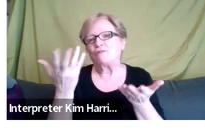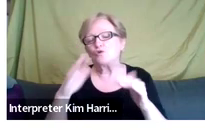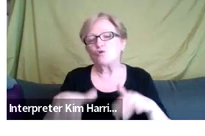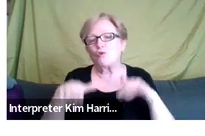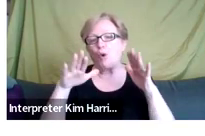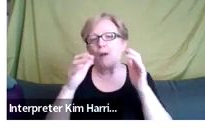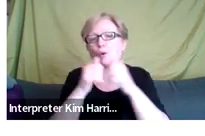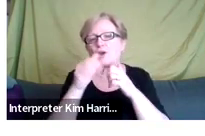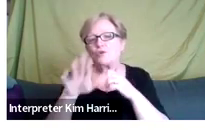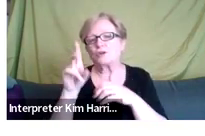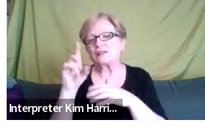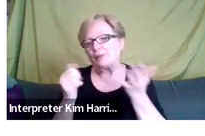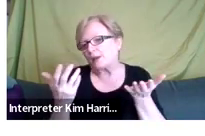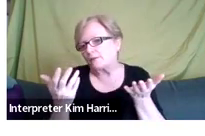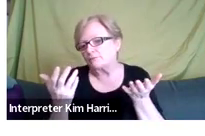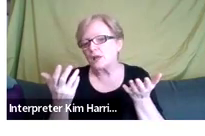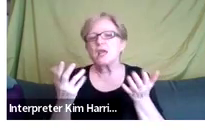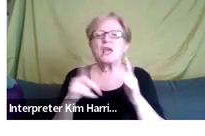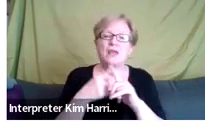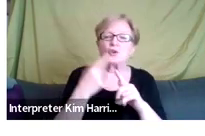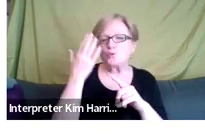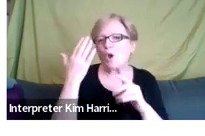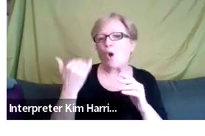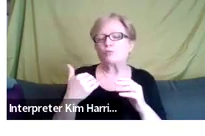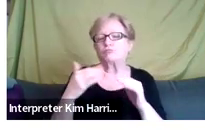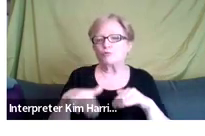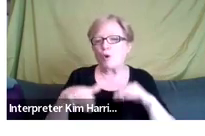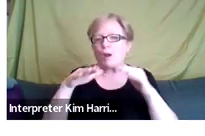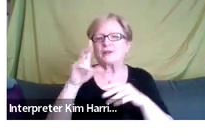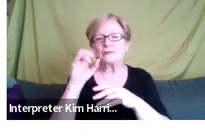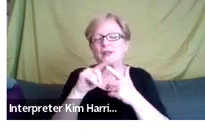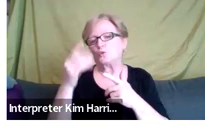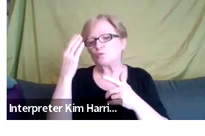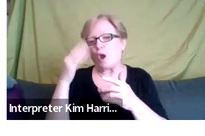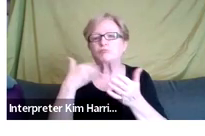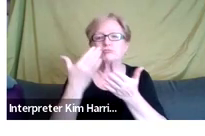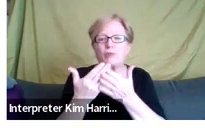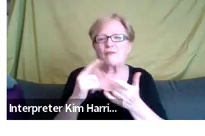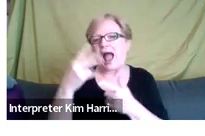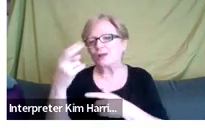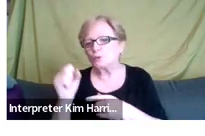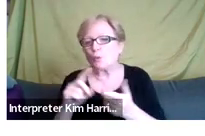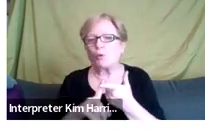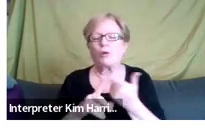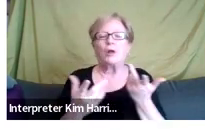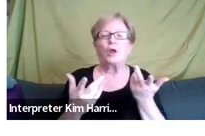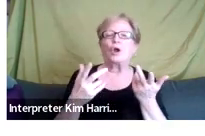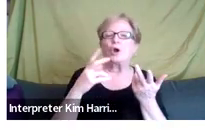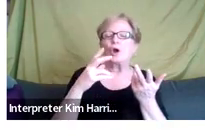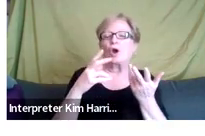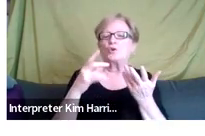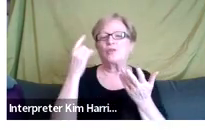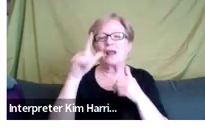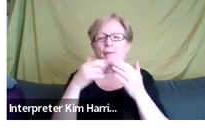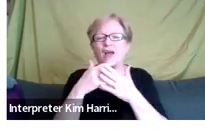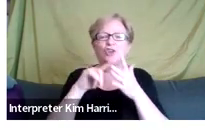grew up with your disability, when it comes to like high school and junior high, high school, thinking about what jobs